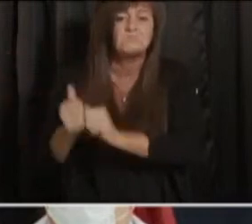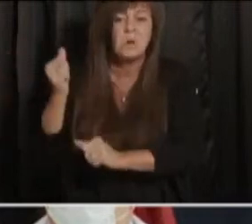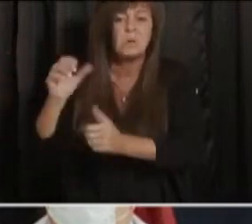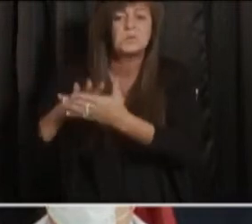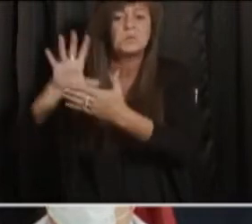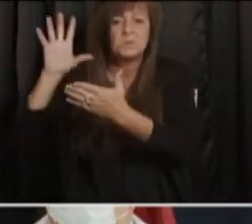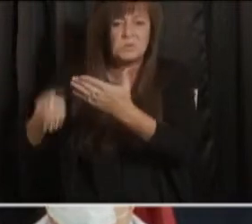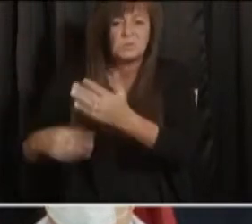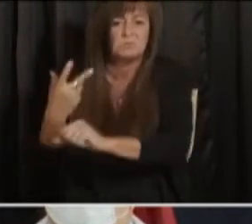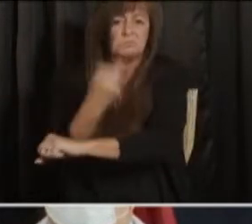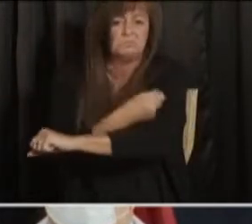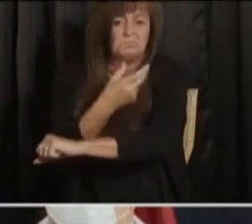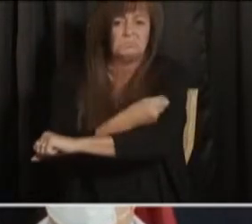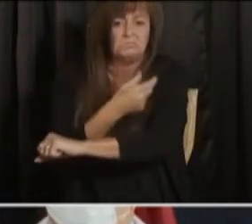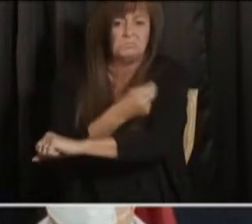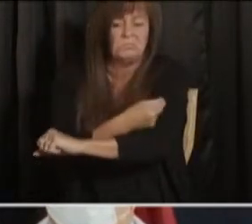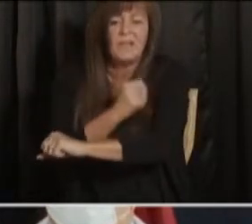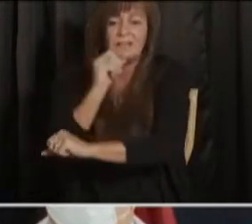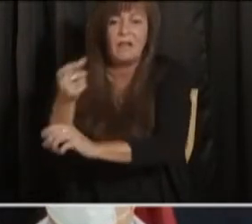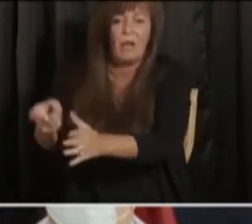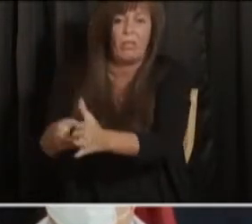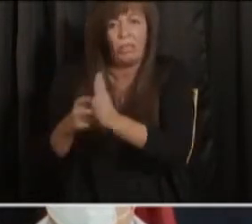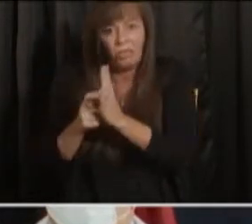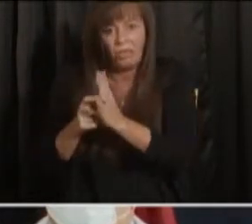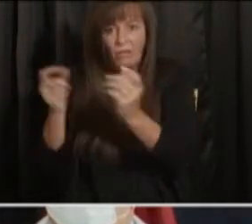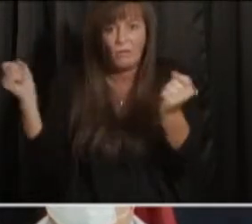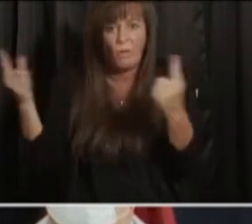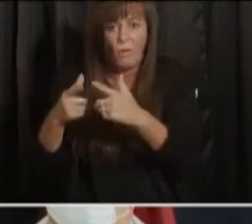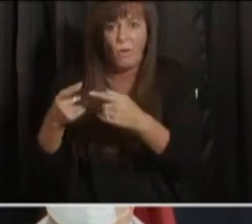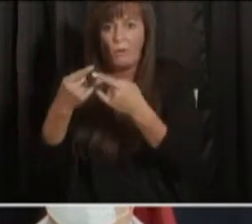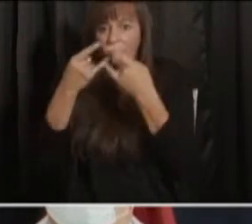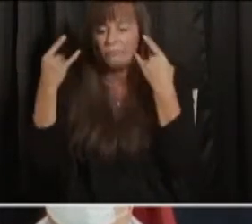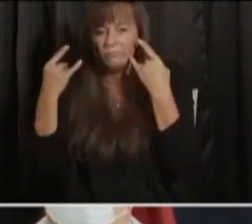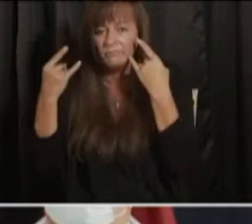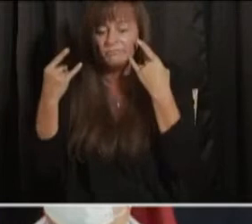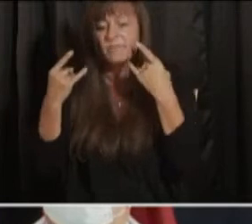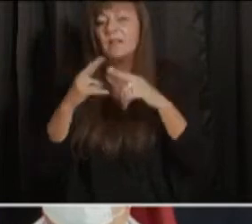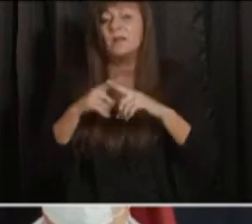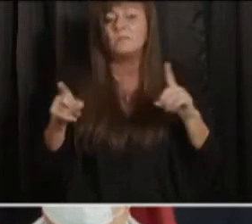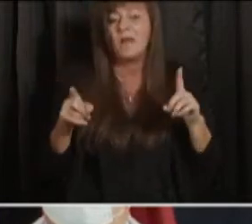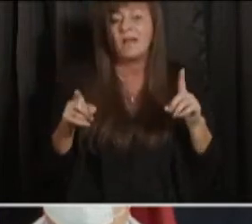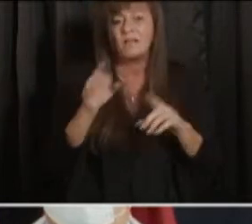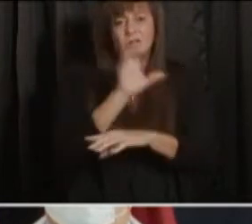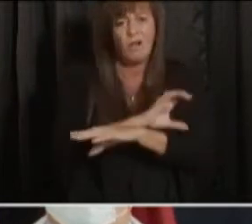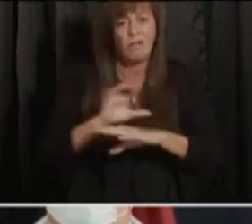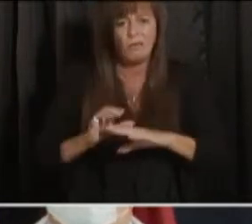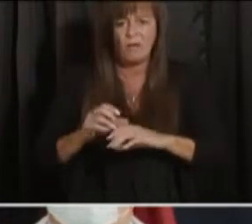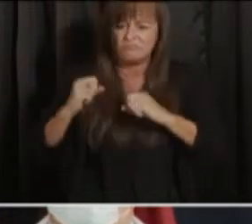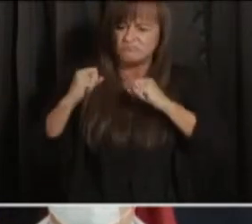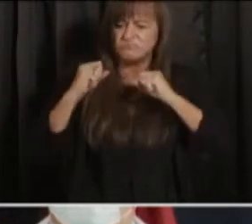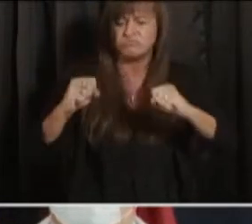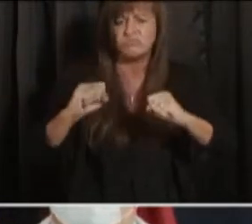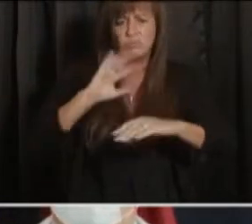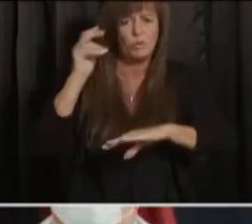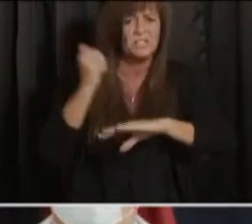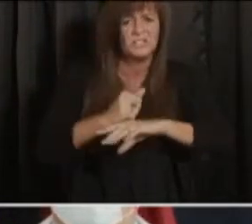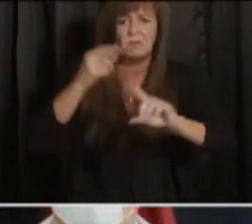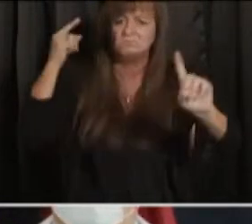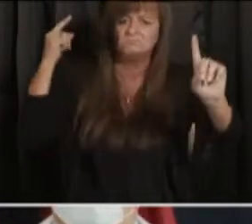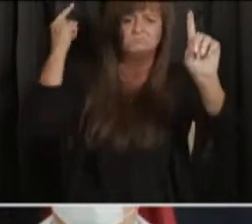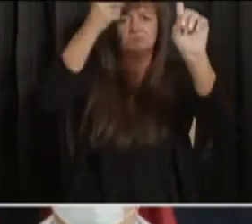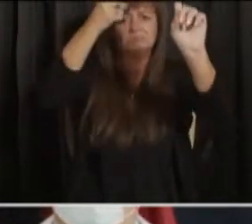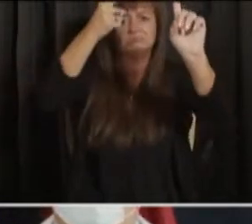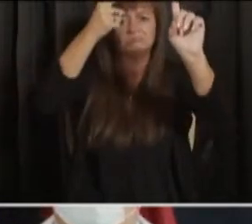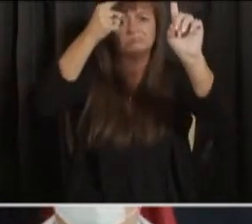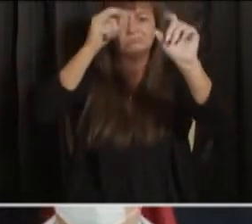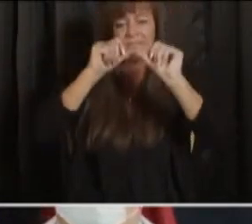regard to masks. And this is an important step forward. We've never shied away from bold goals in our state. And we are continuing